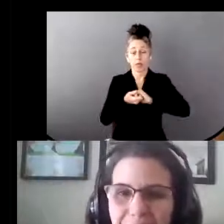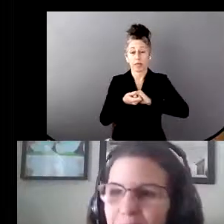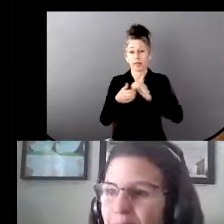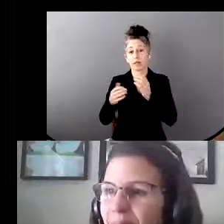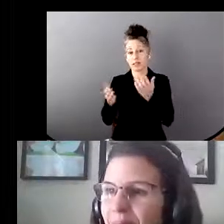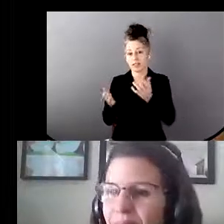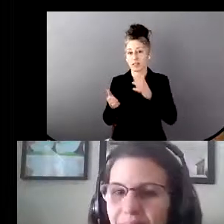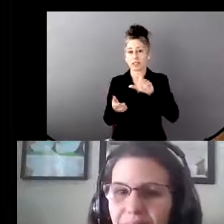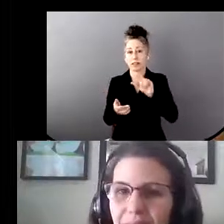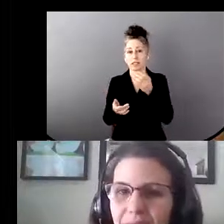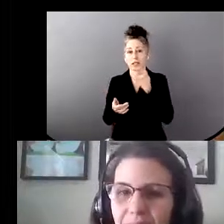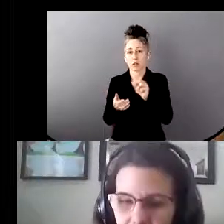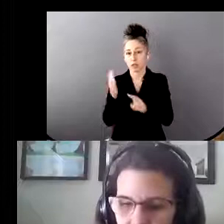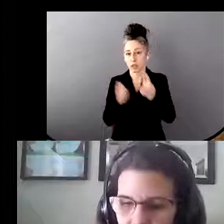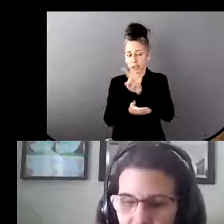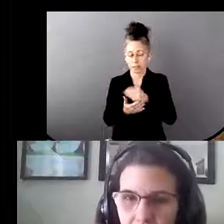University.